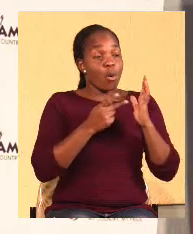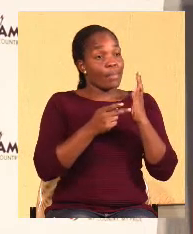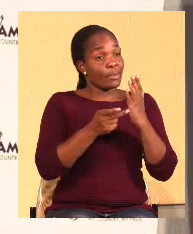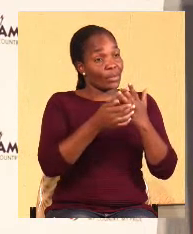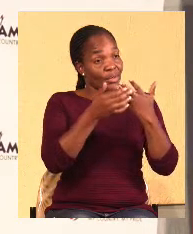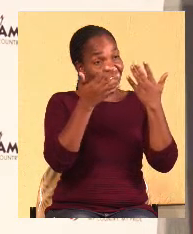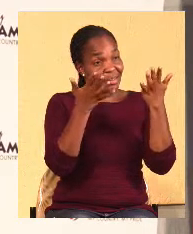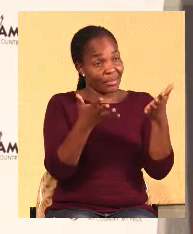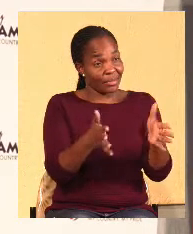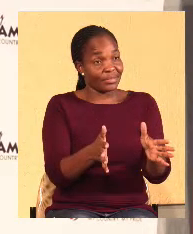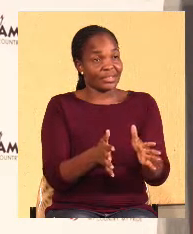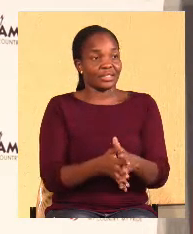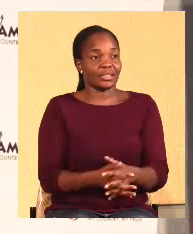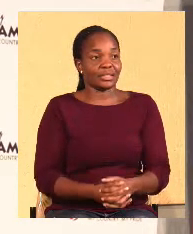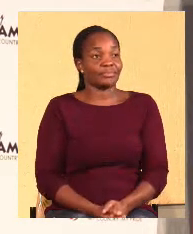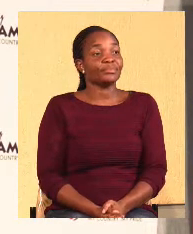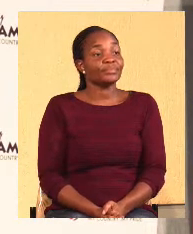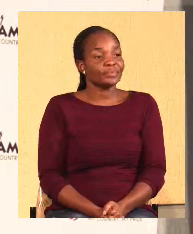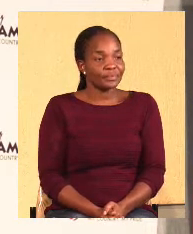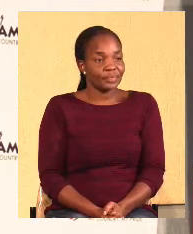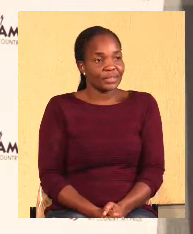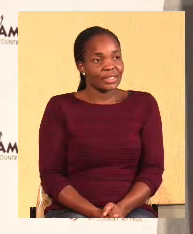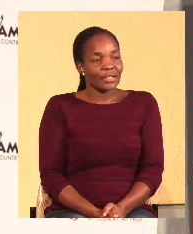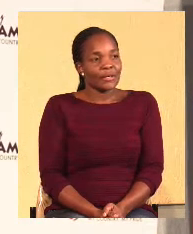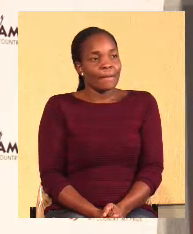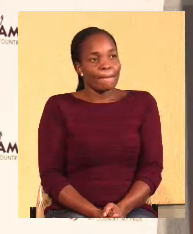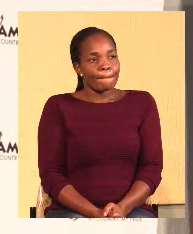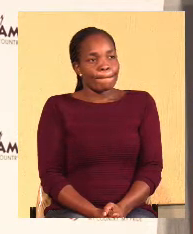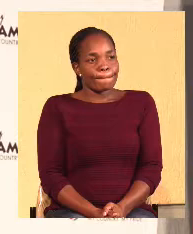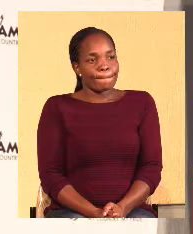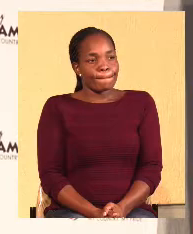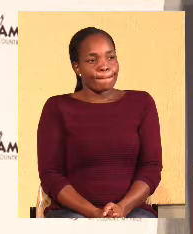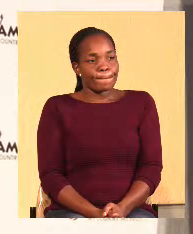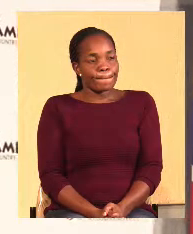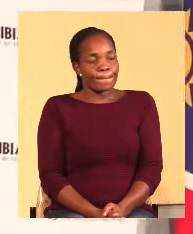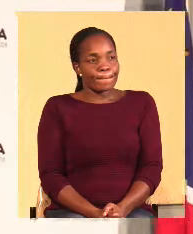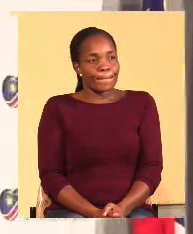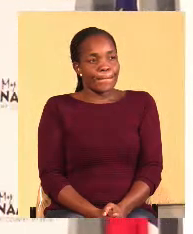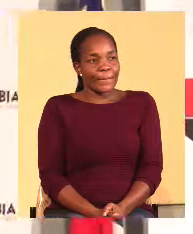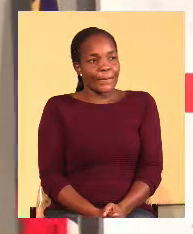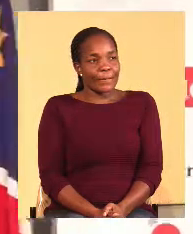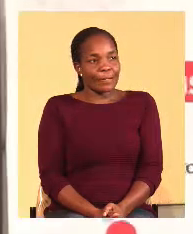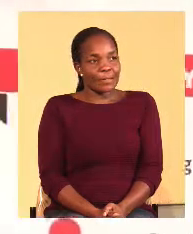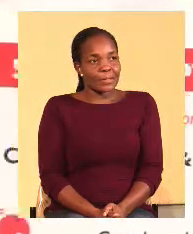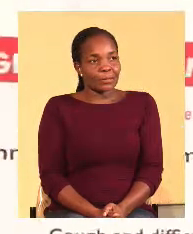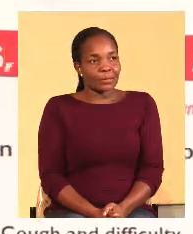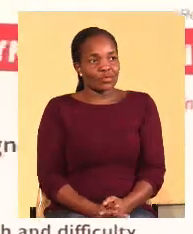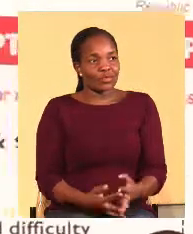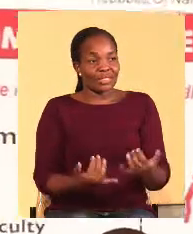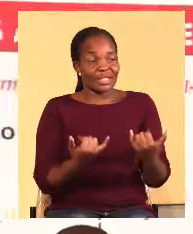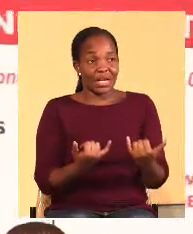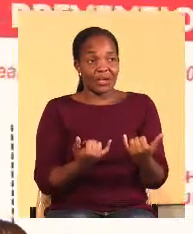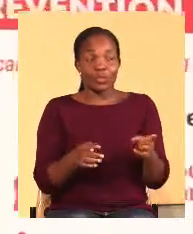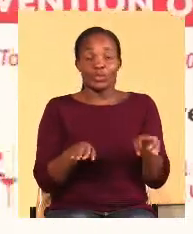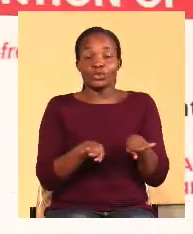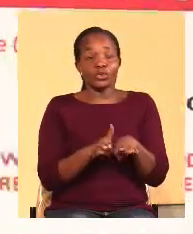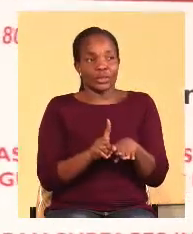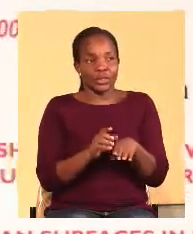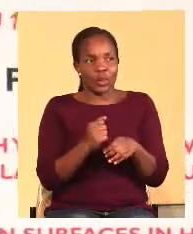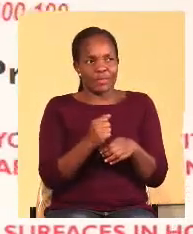this broadcast, but in order to be, just to be fair, what we will do, because we had